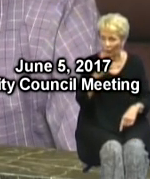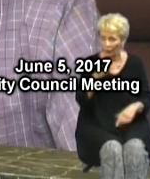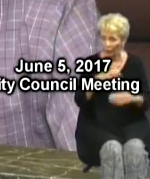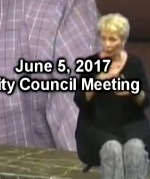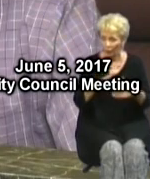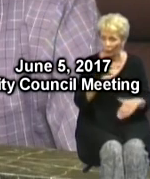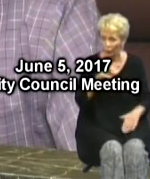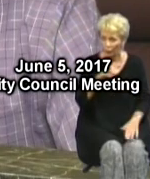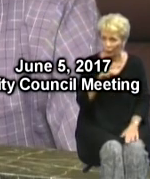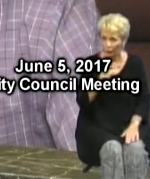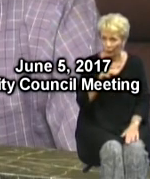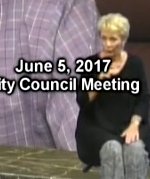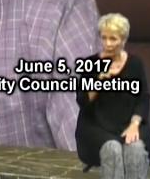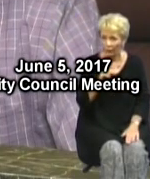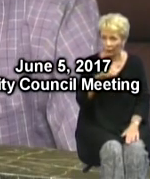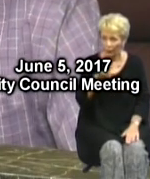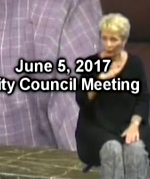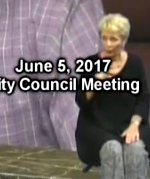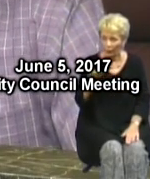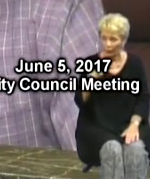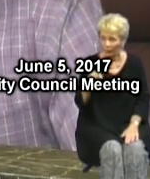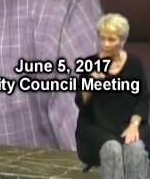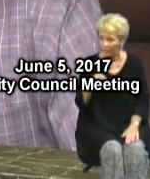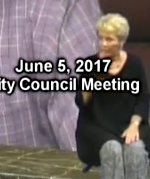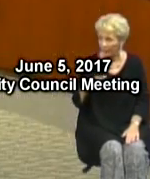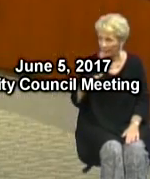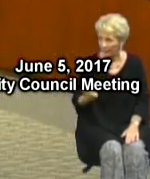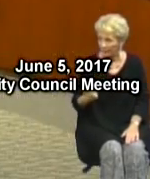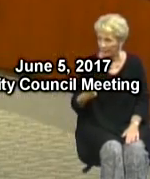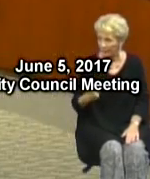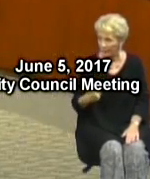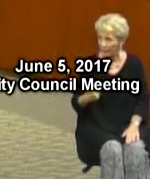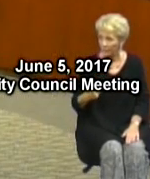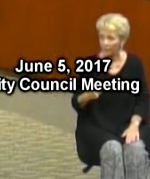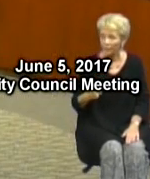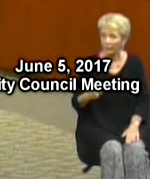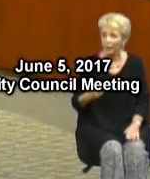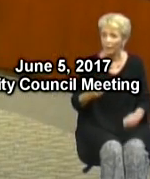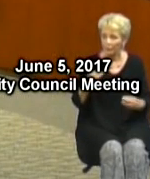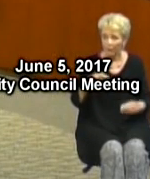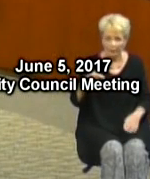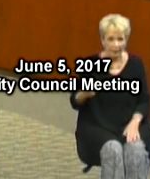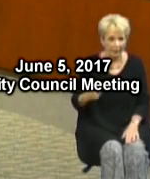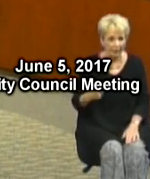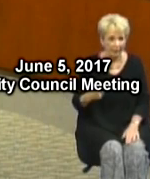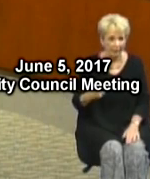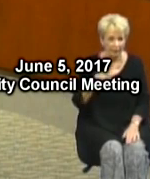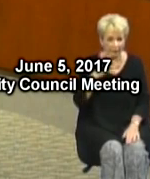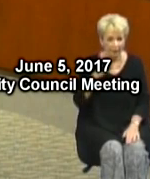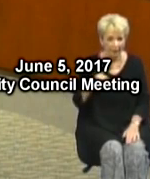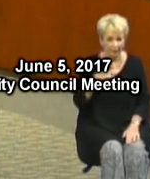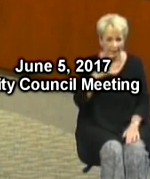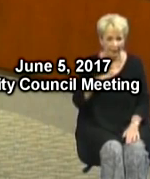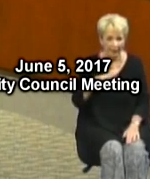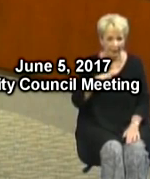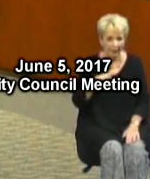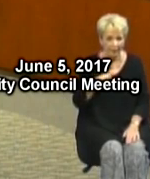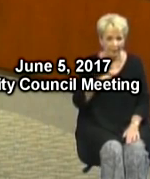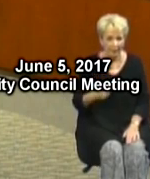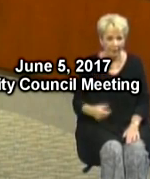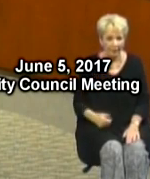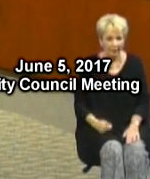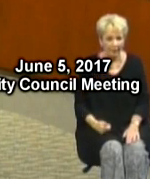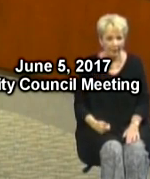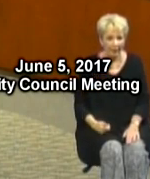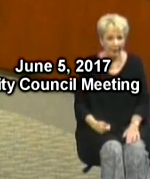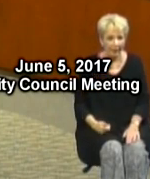expire June 3rd, 2020. Second. Have a motion and a second. All those in favor, please signify by saying aye. Aye.